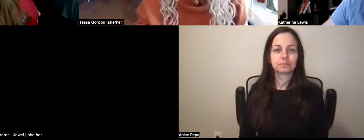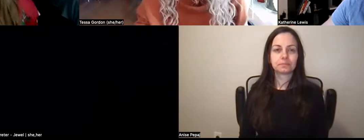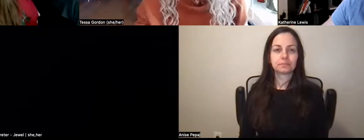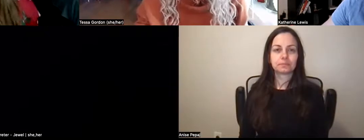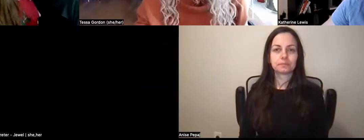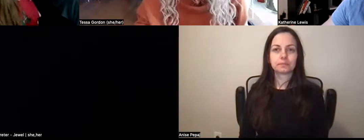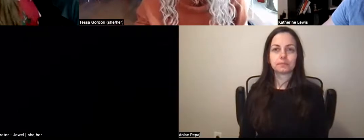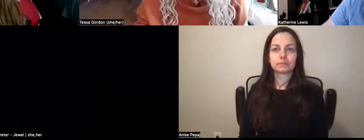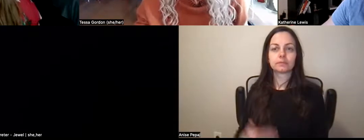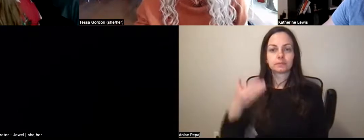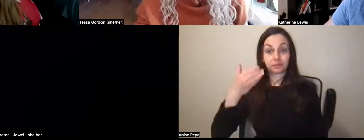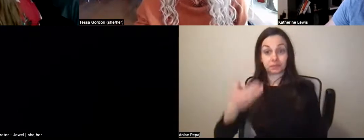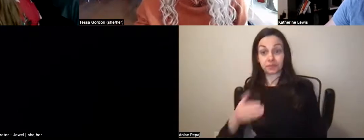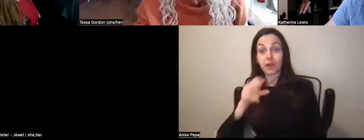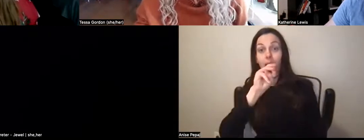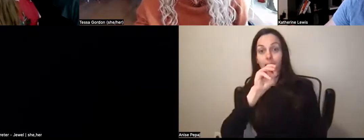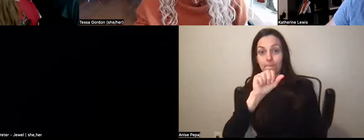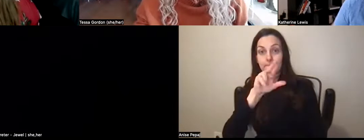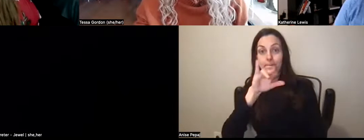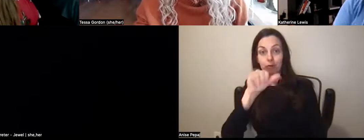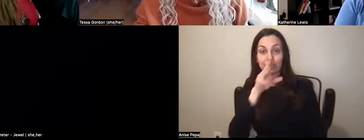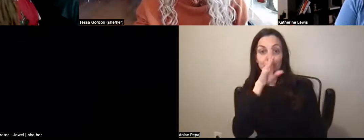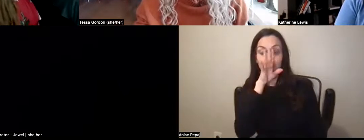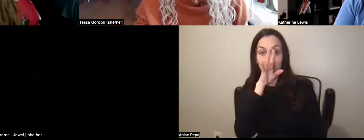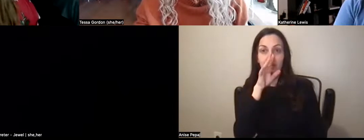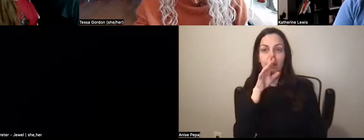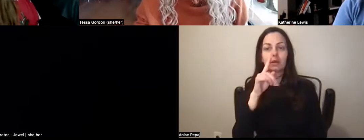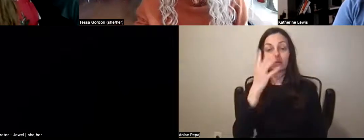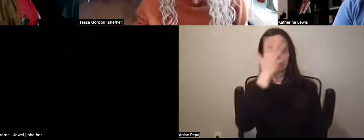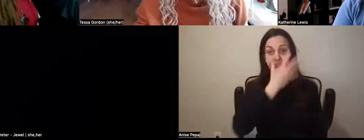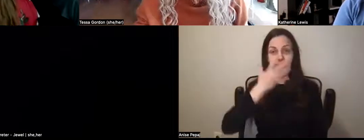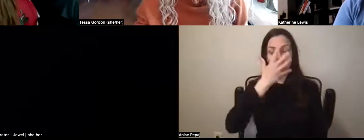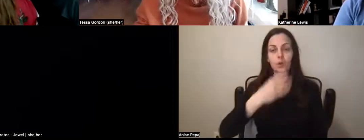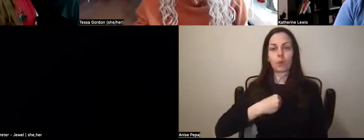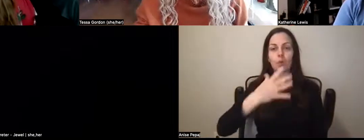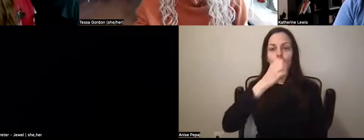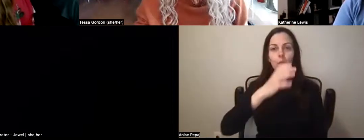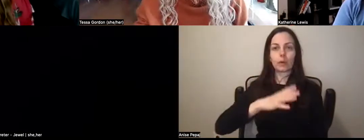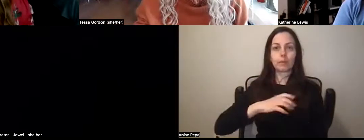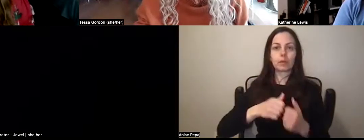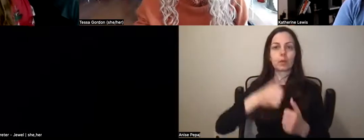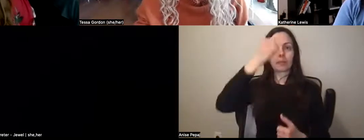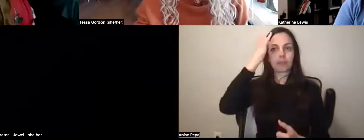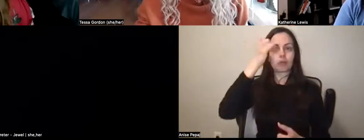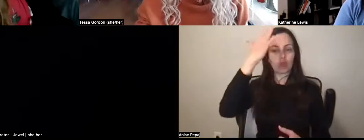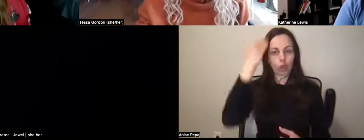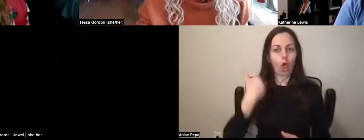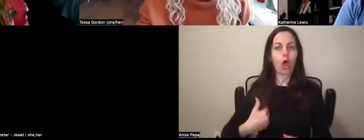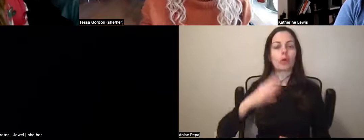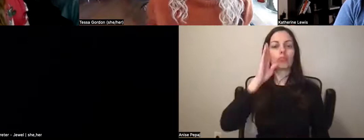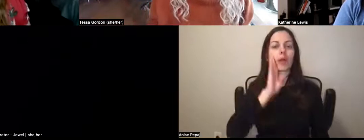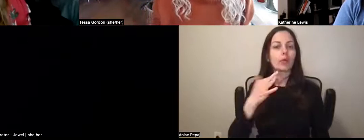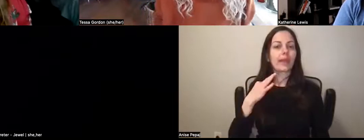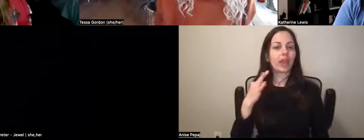Well, this is Maria speaking, and as an image description, I'm a white woman with long brown hair. I'm wearing